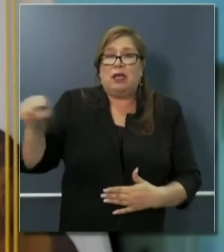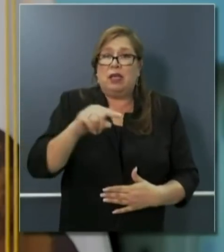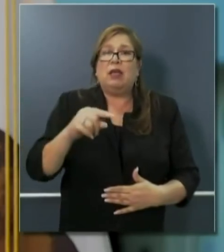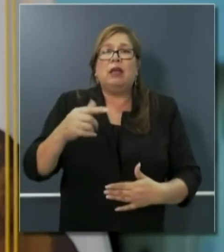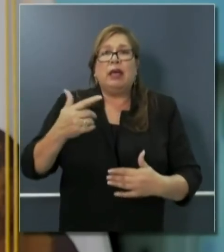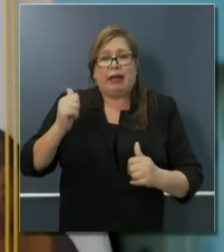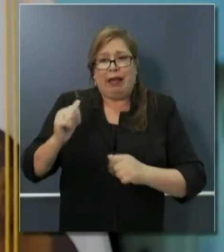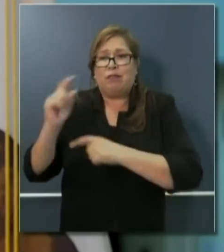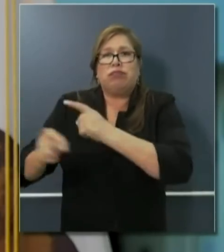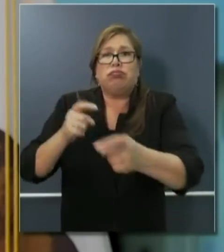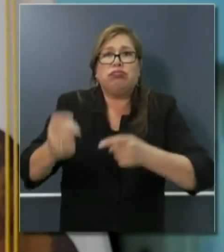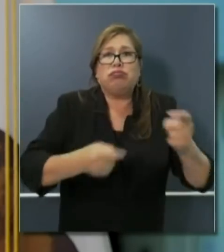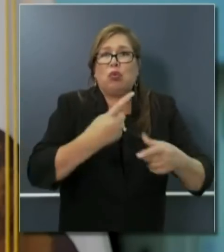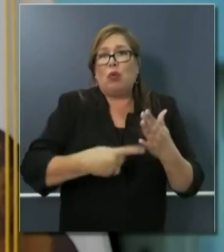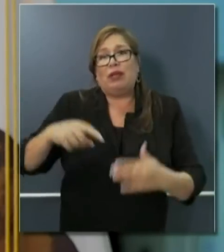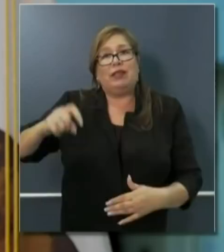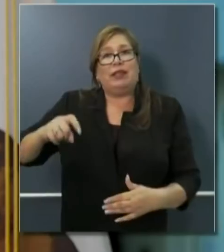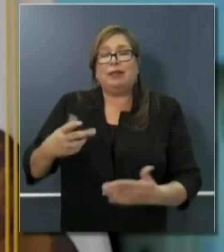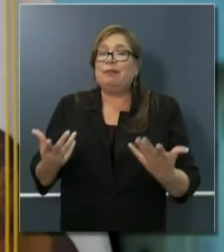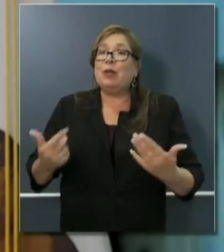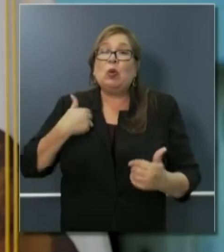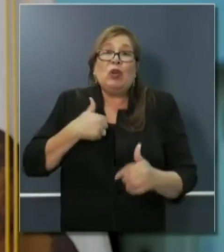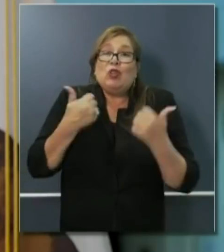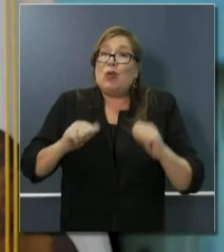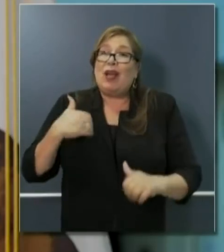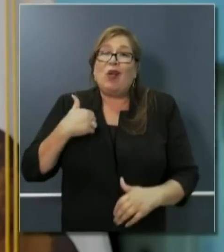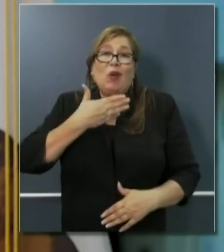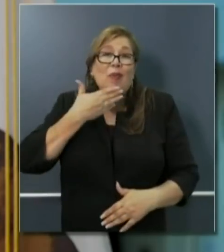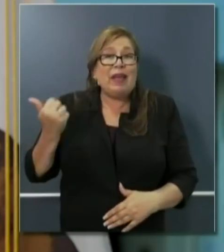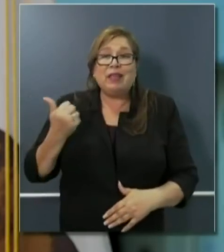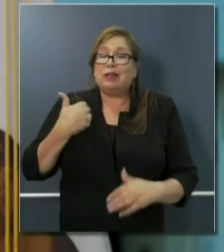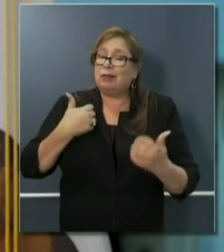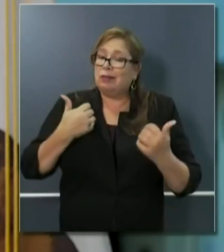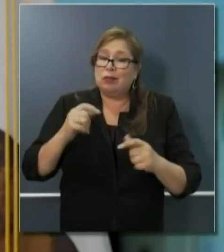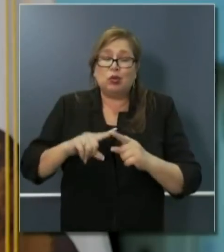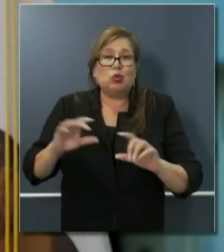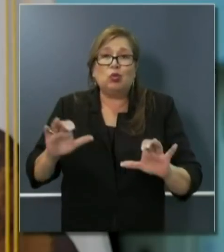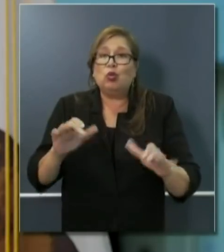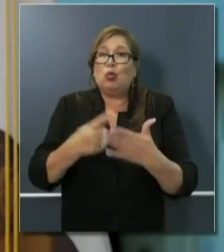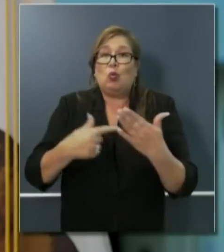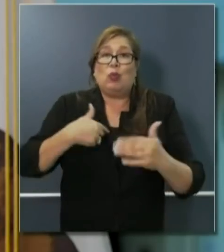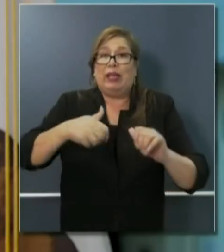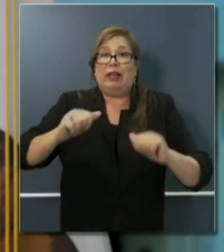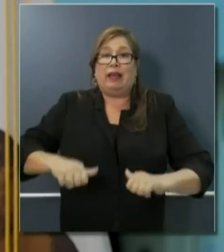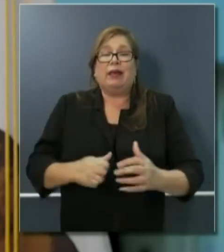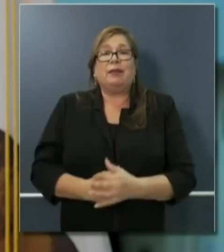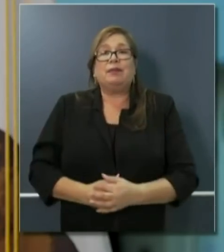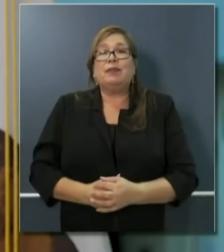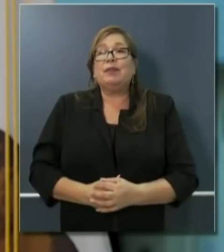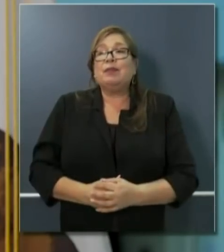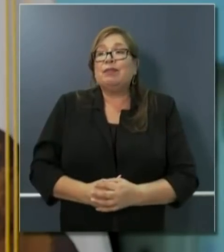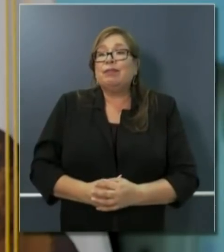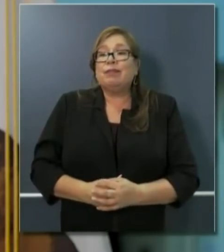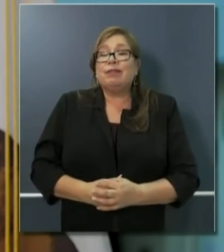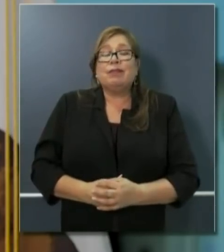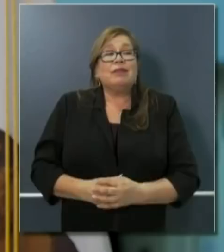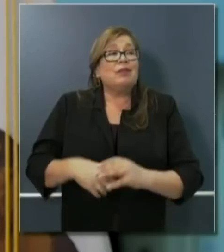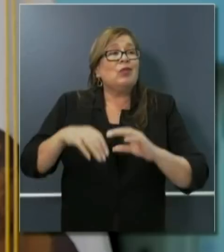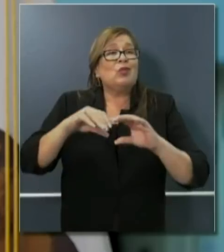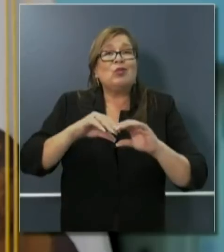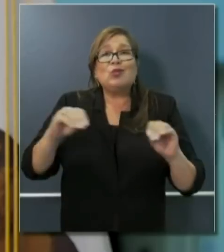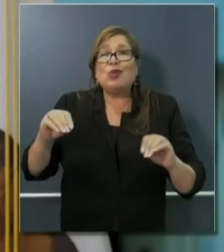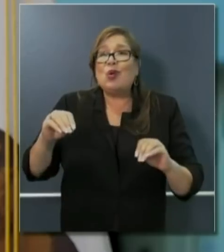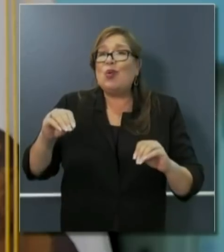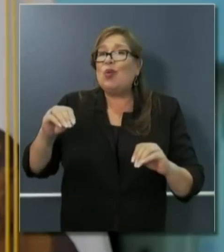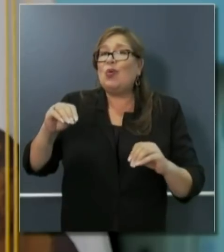met. We, again, are just trying to do our best, and we're leaning in. There is simply not a purveyor of ventilators in the world that